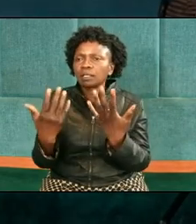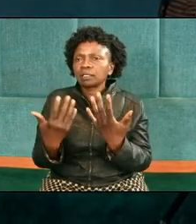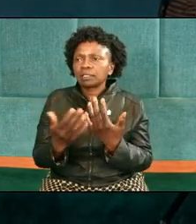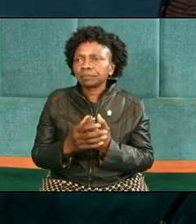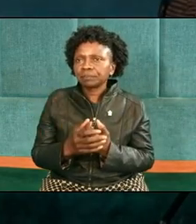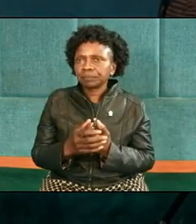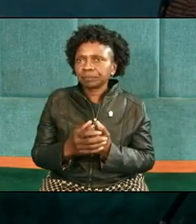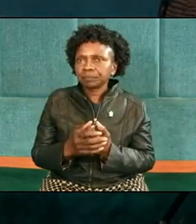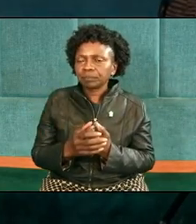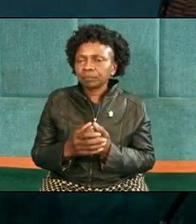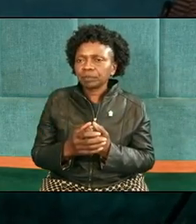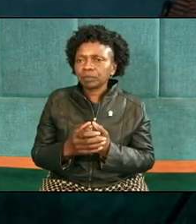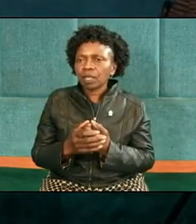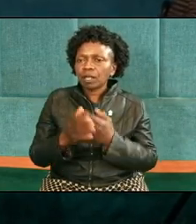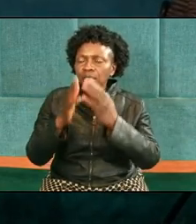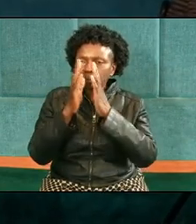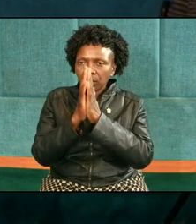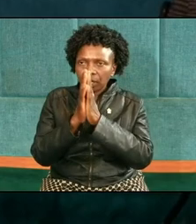I could not pray